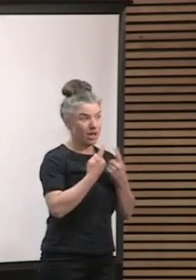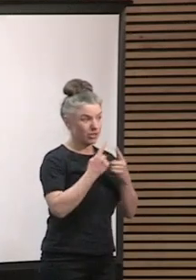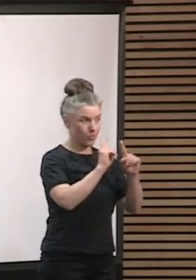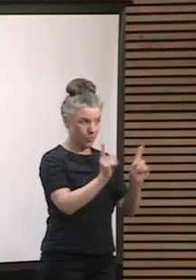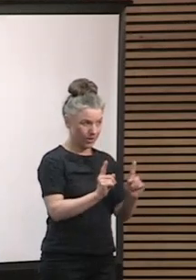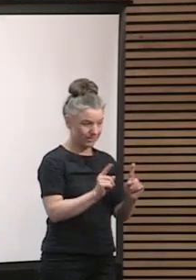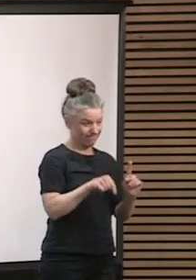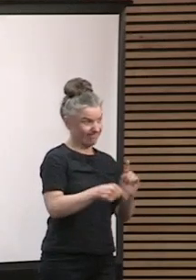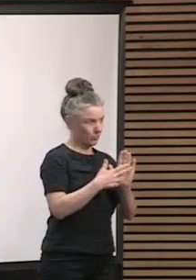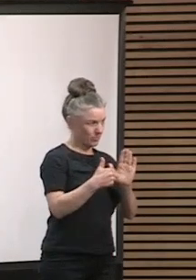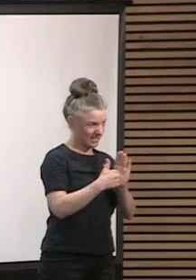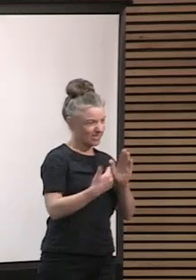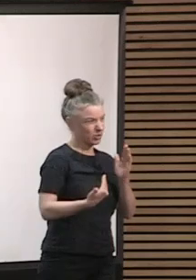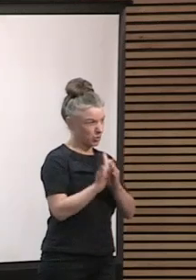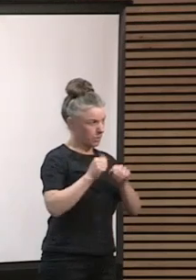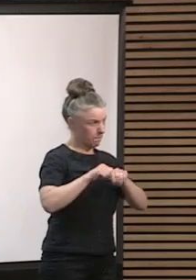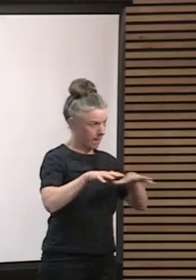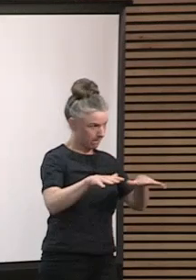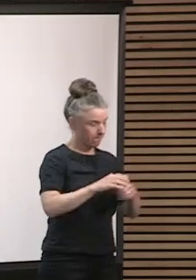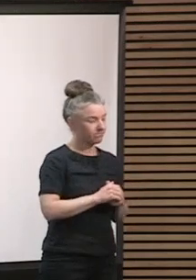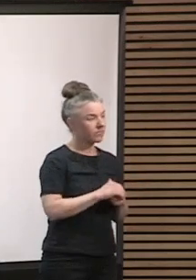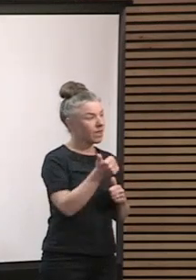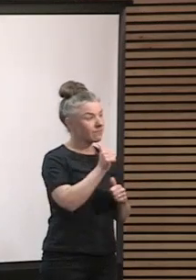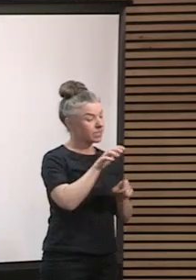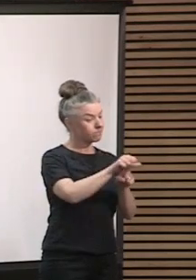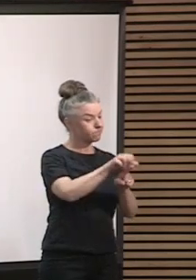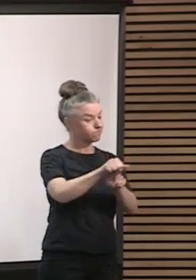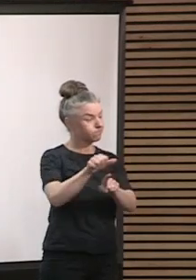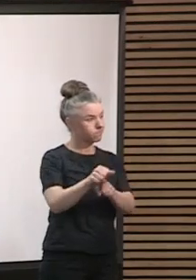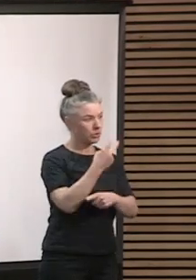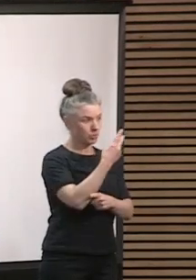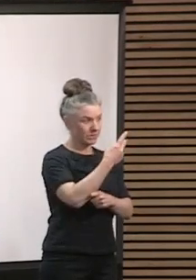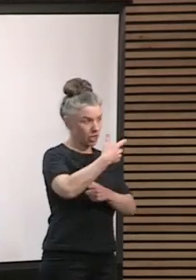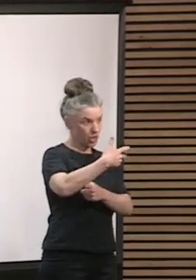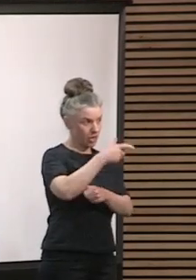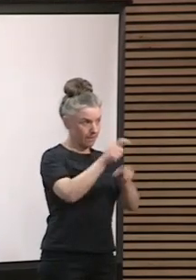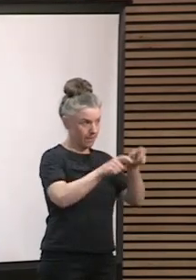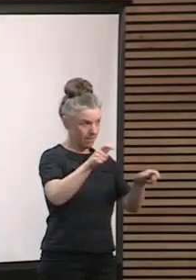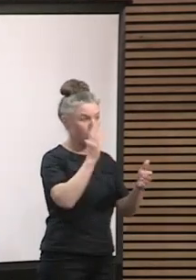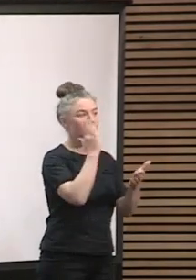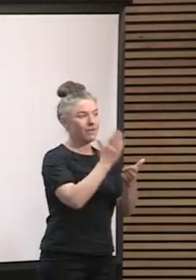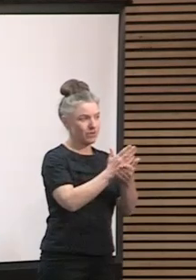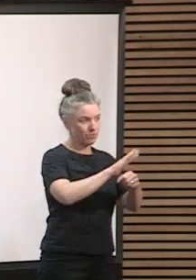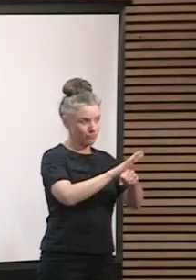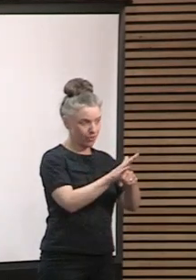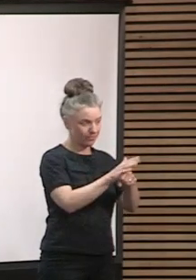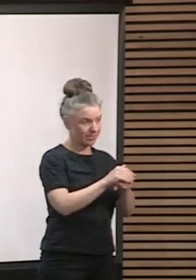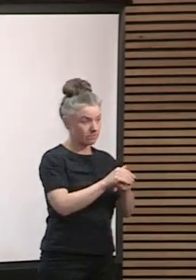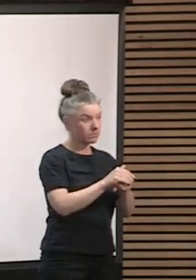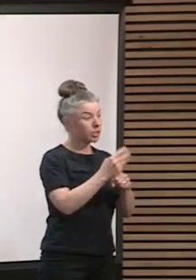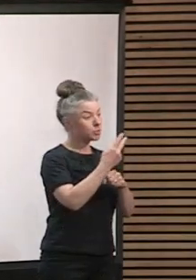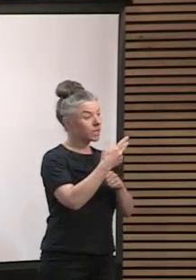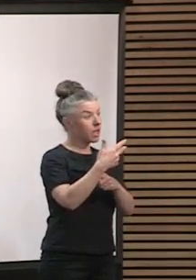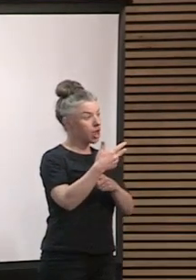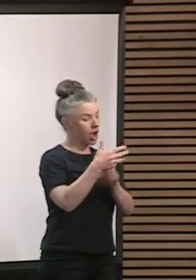Zealand. We have identified 29 cases. At this stage, all remain linked to